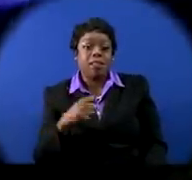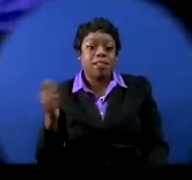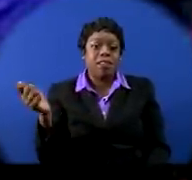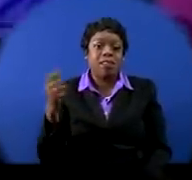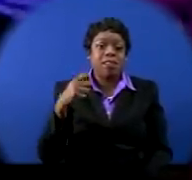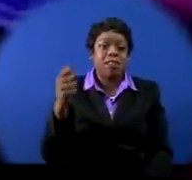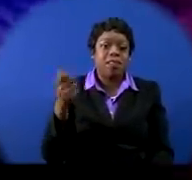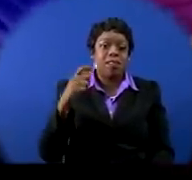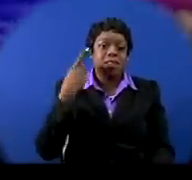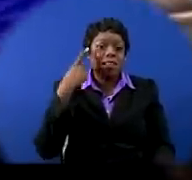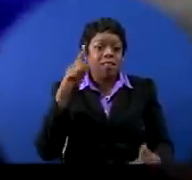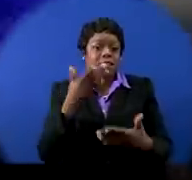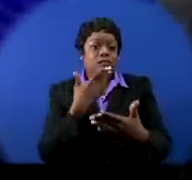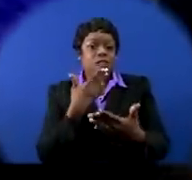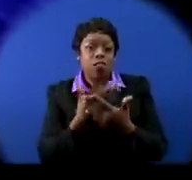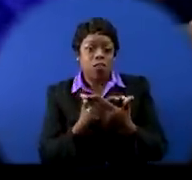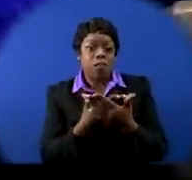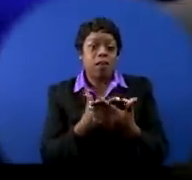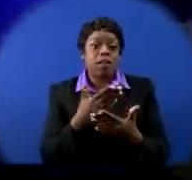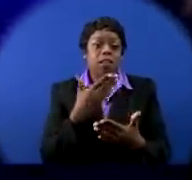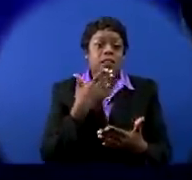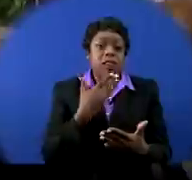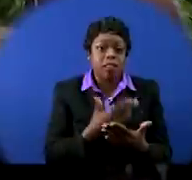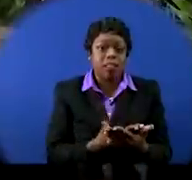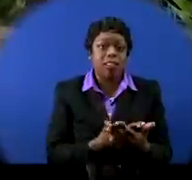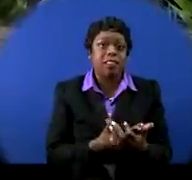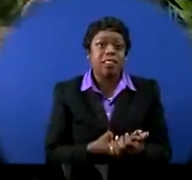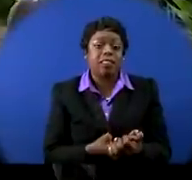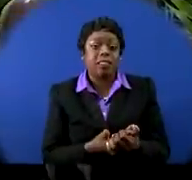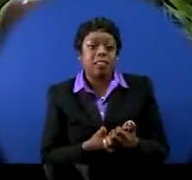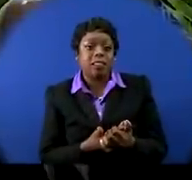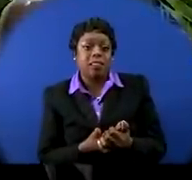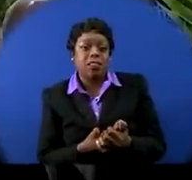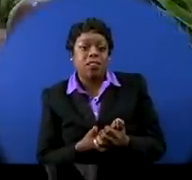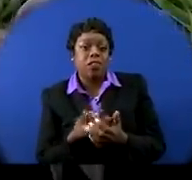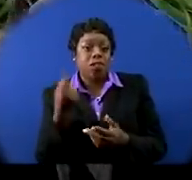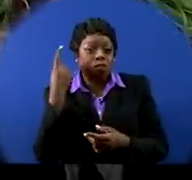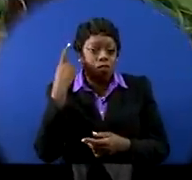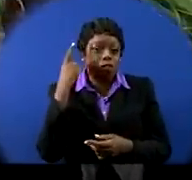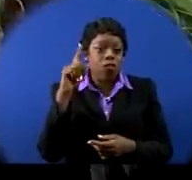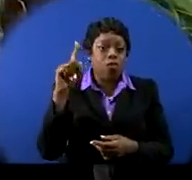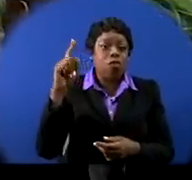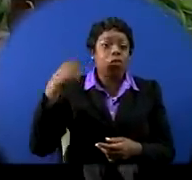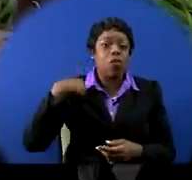this wonderful experience. God bless you.